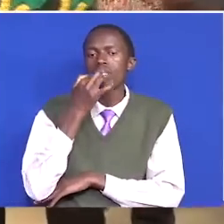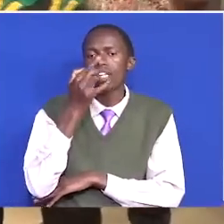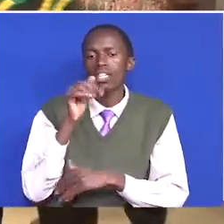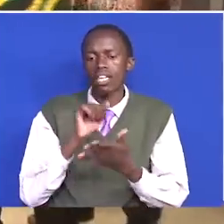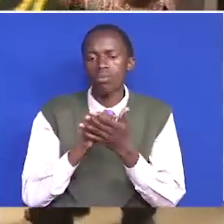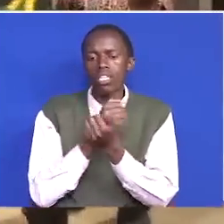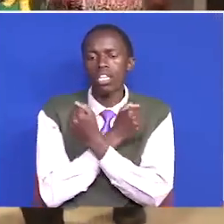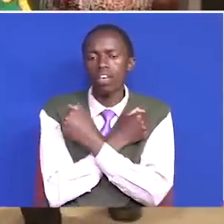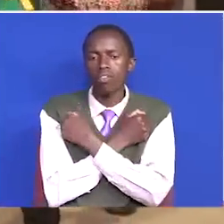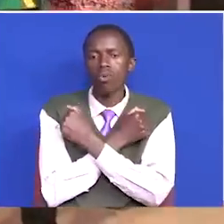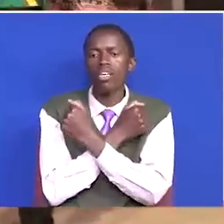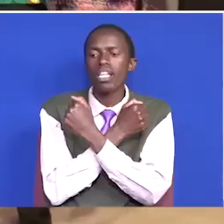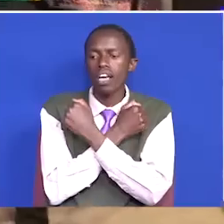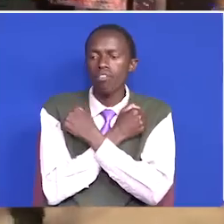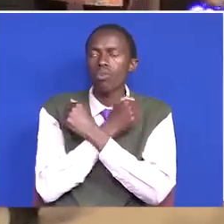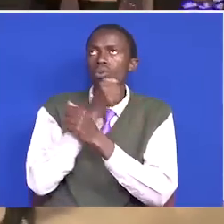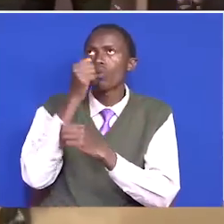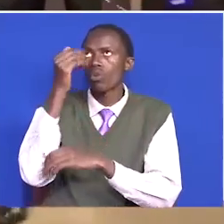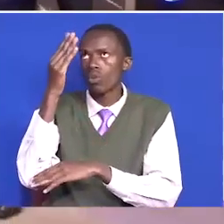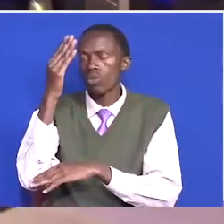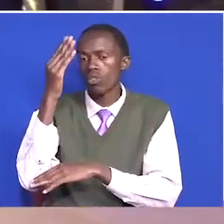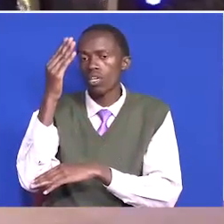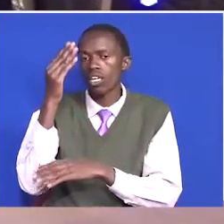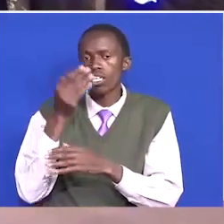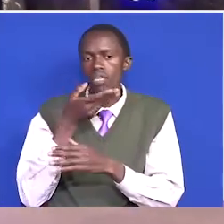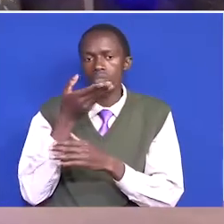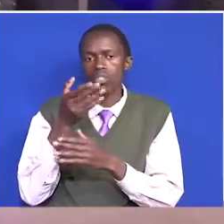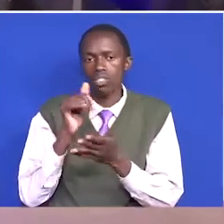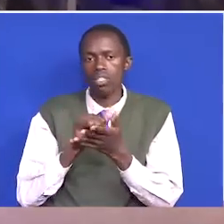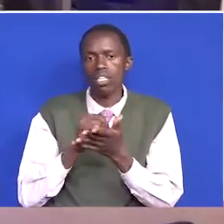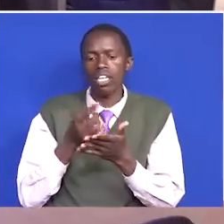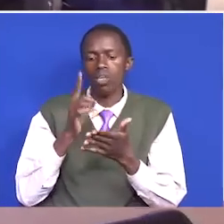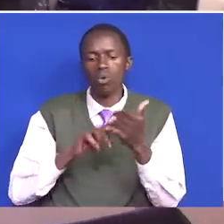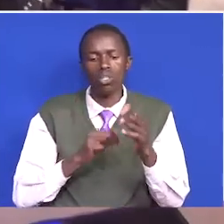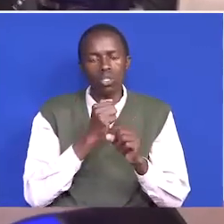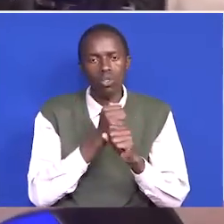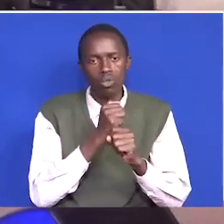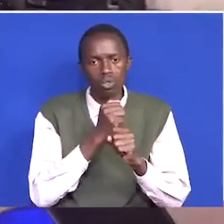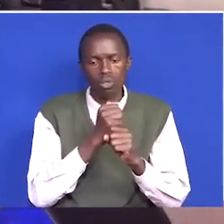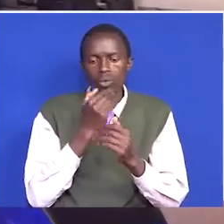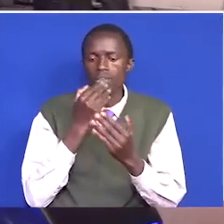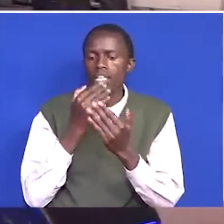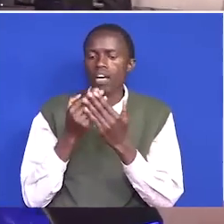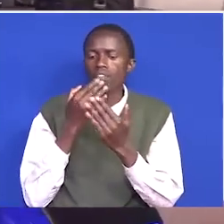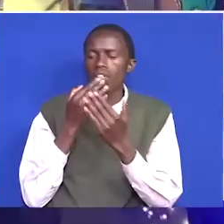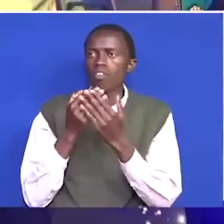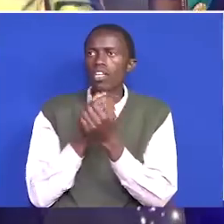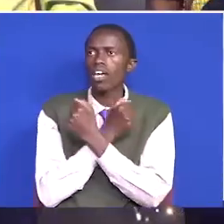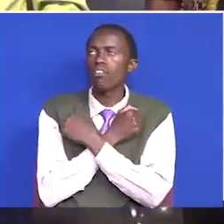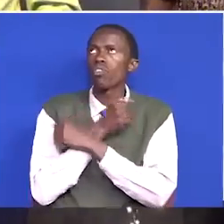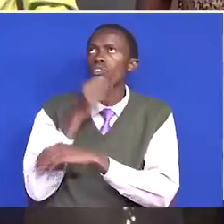you. We love you, O God. As a response on what you did, we love you, O God.